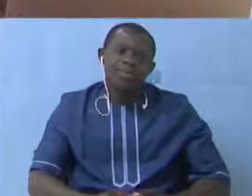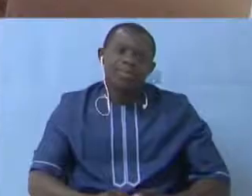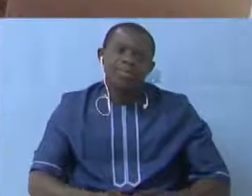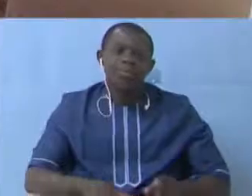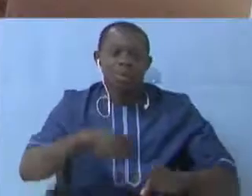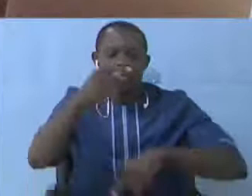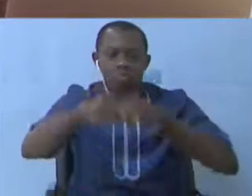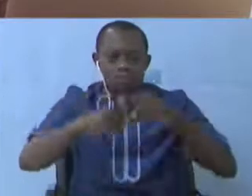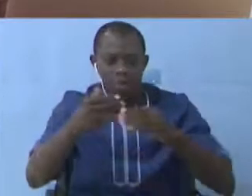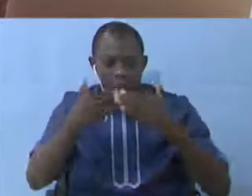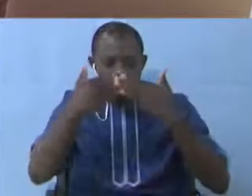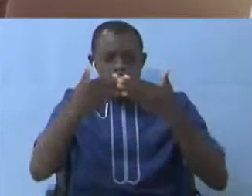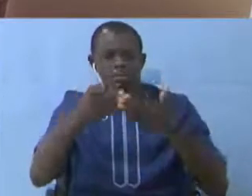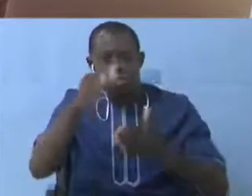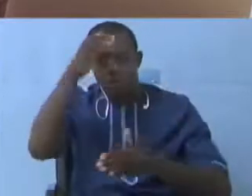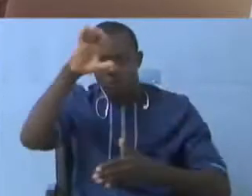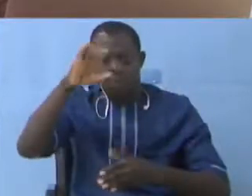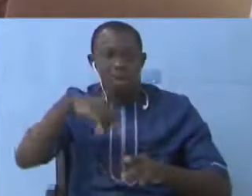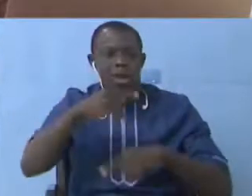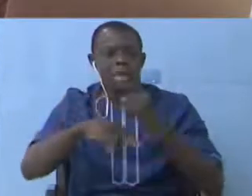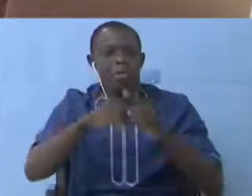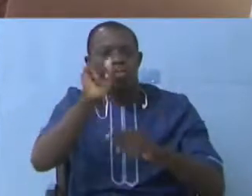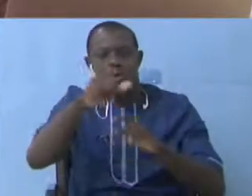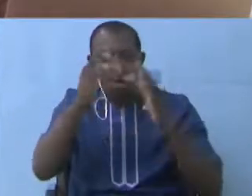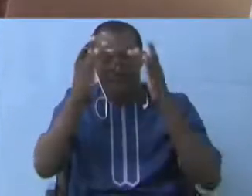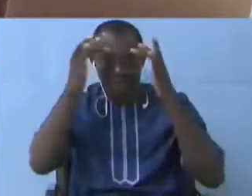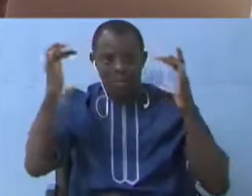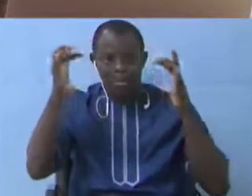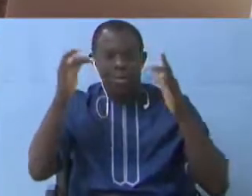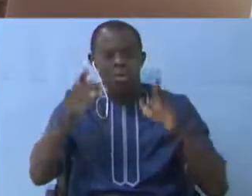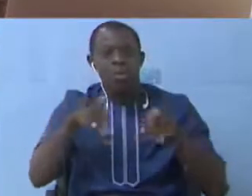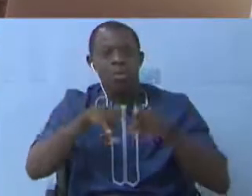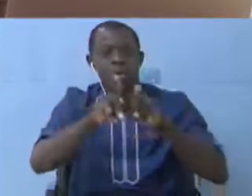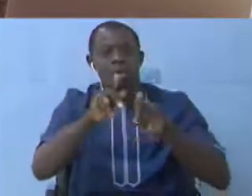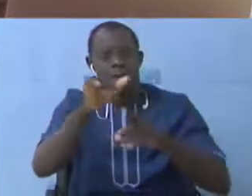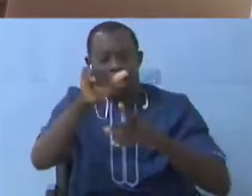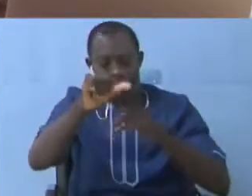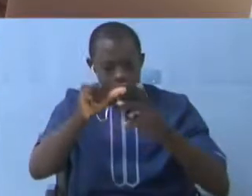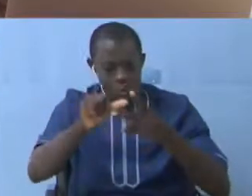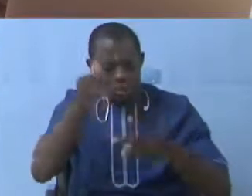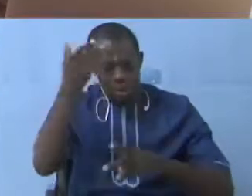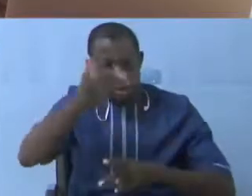Continue to tell this commission about your experience with Article 19.